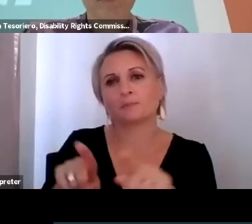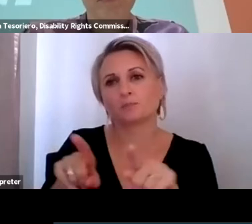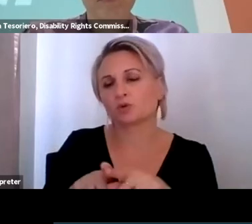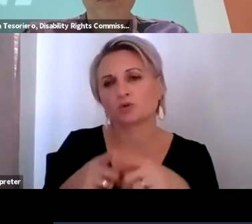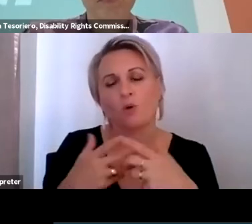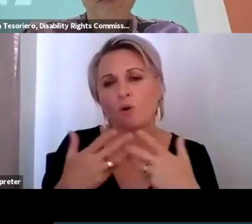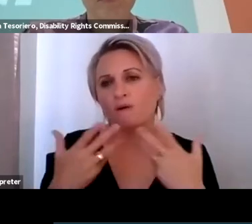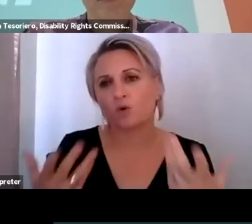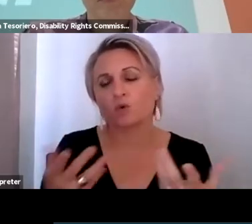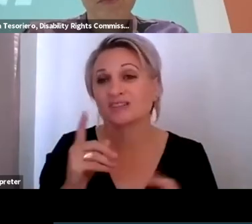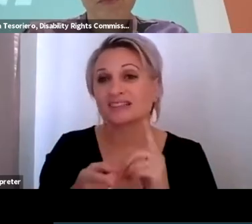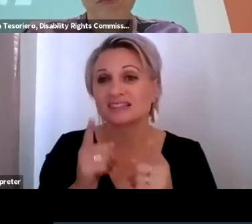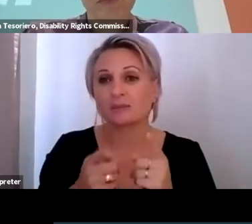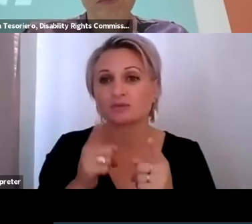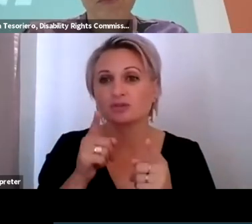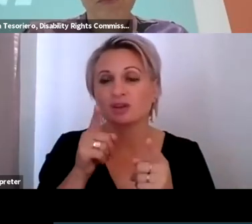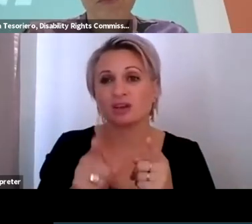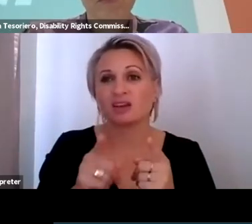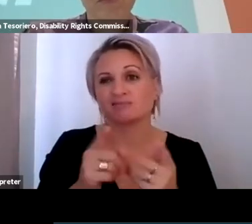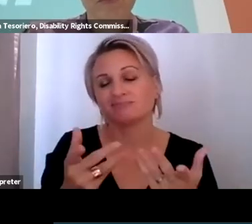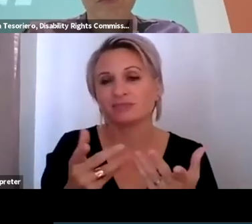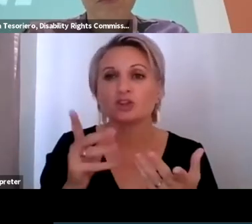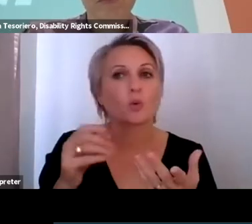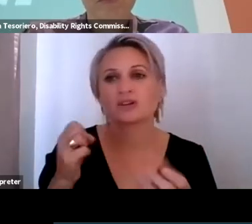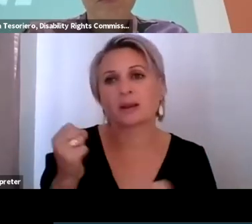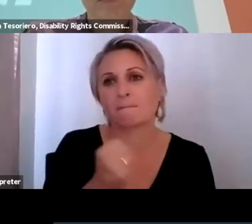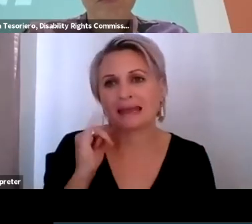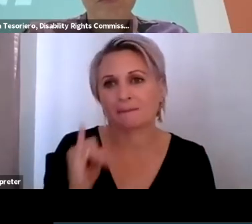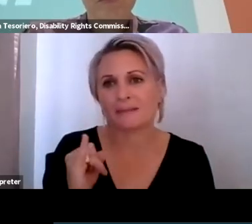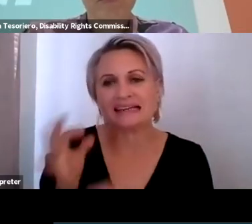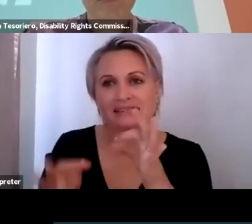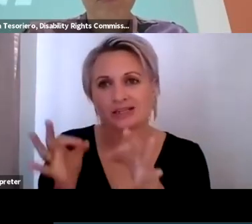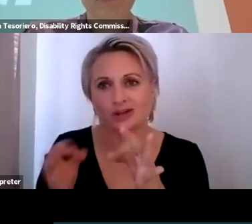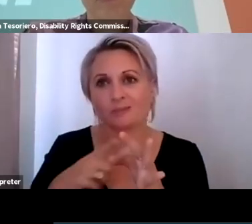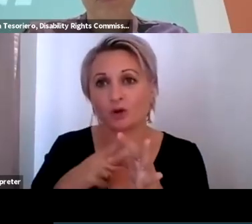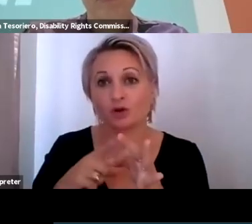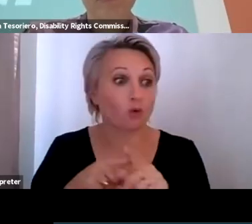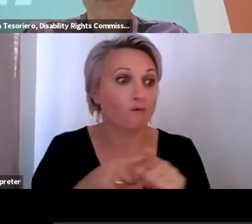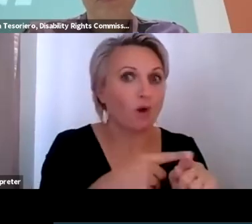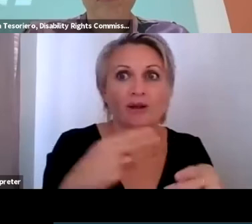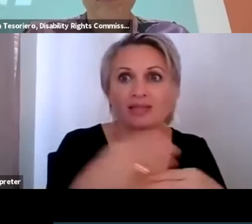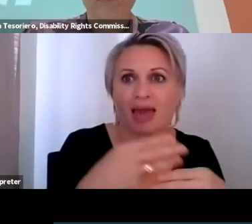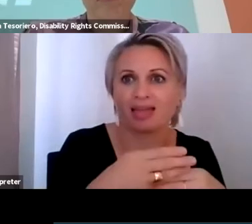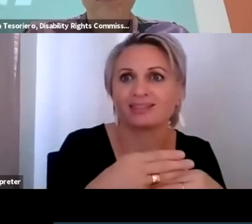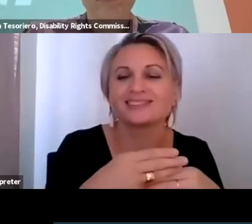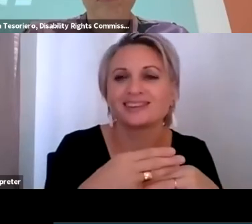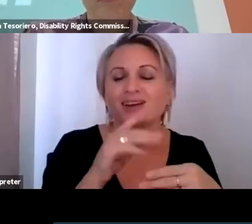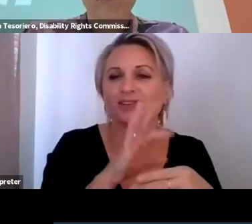the situation of a suboptimal business decision, you know, based on the maths, if, you know, on a single day or a single